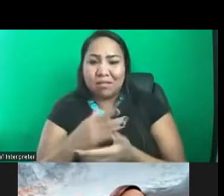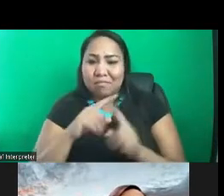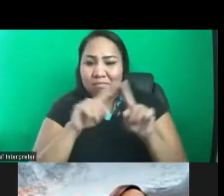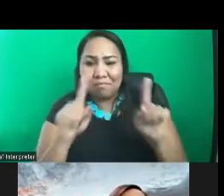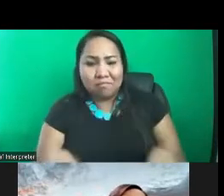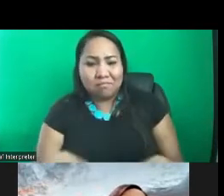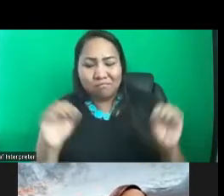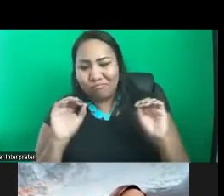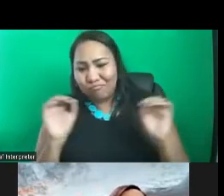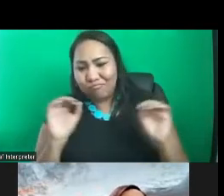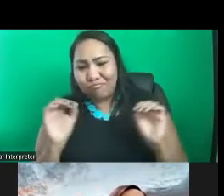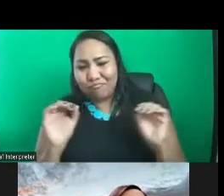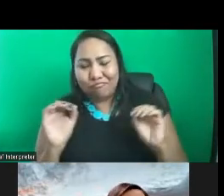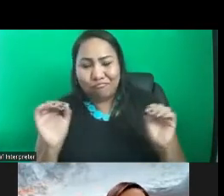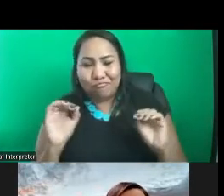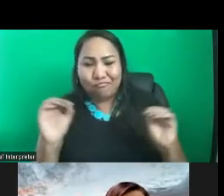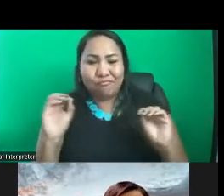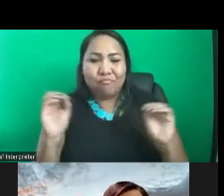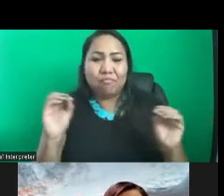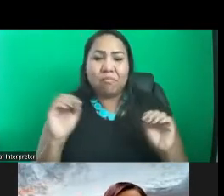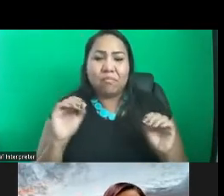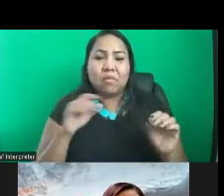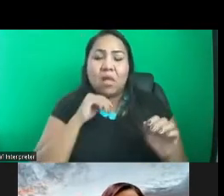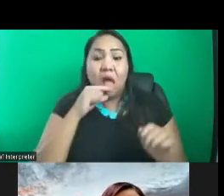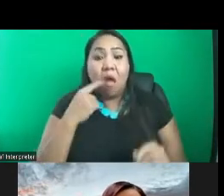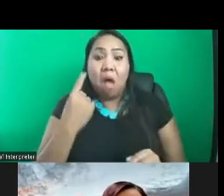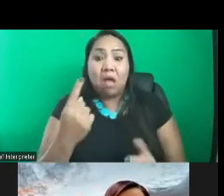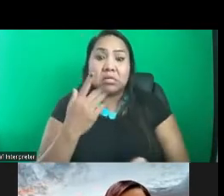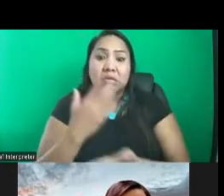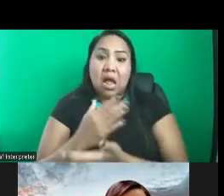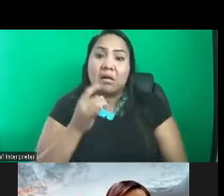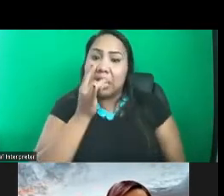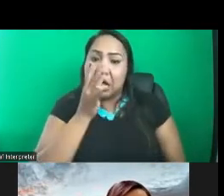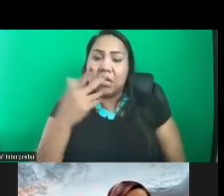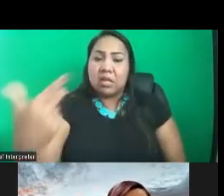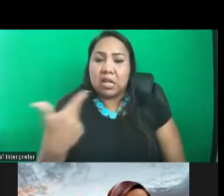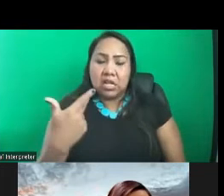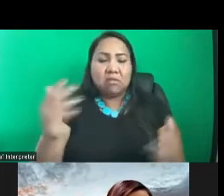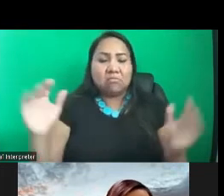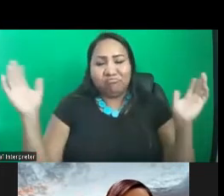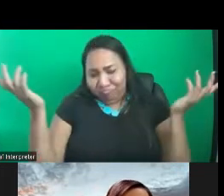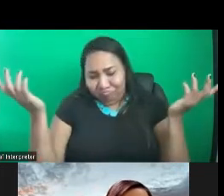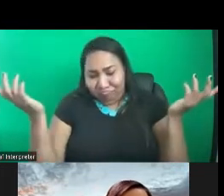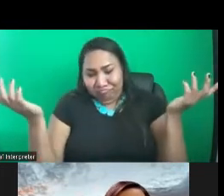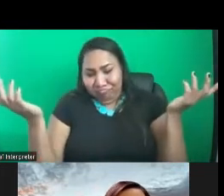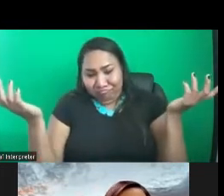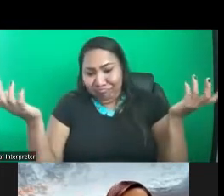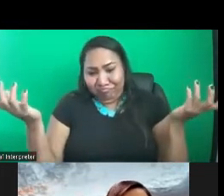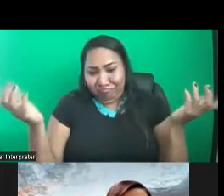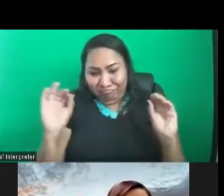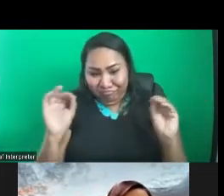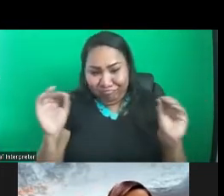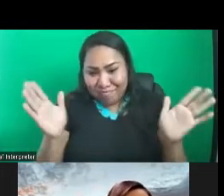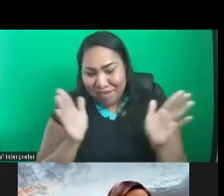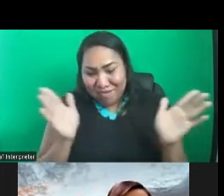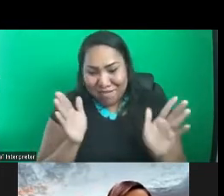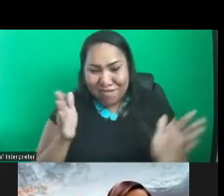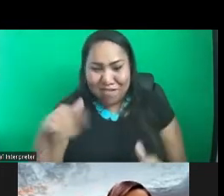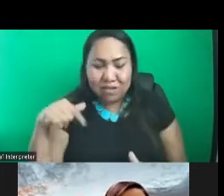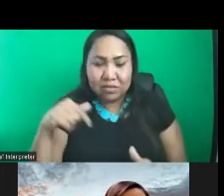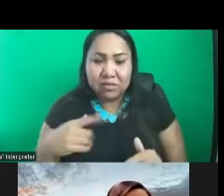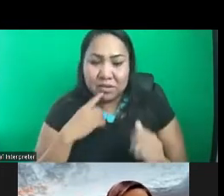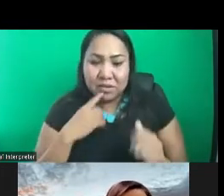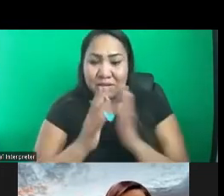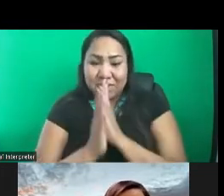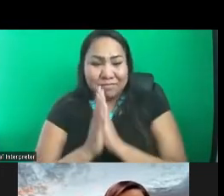We don't have one single stop light here at Hopi. We have stop signs. Rush hour traffic for us is like maybe